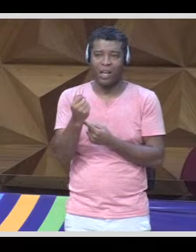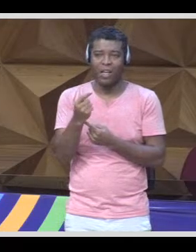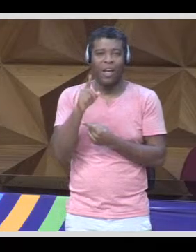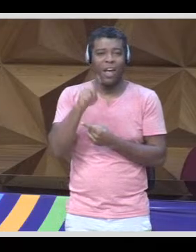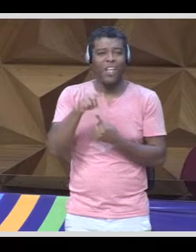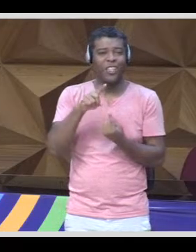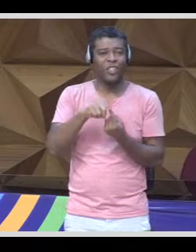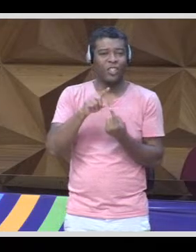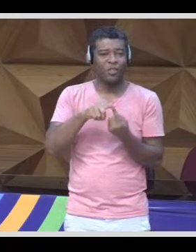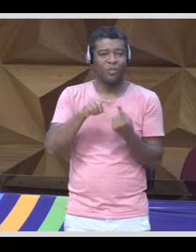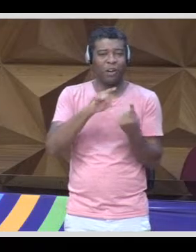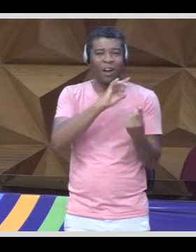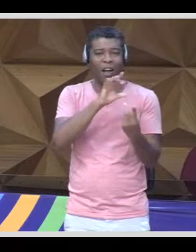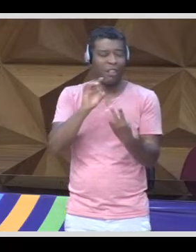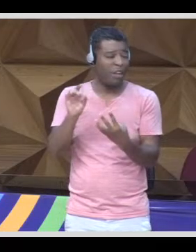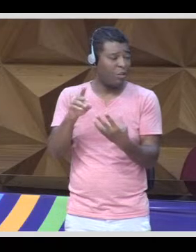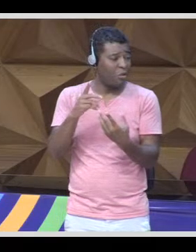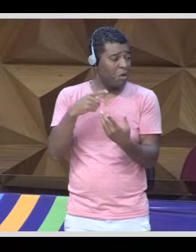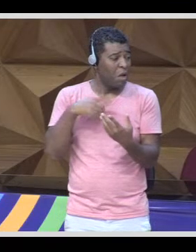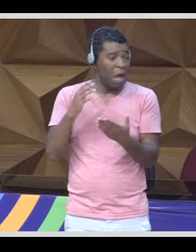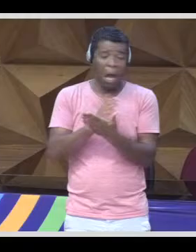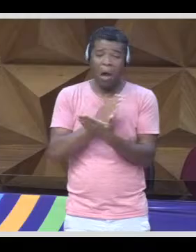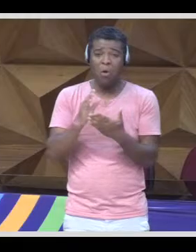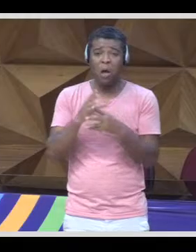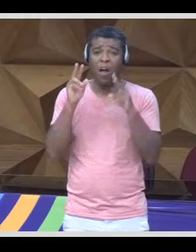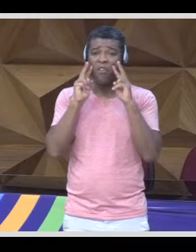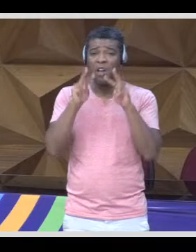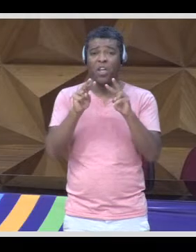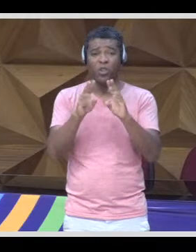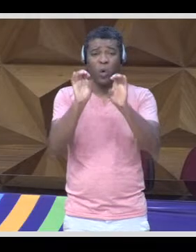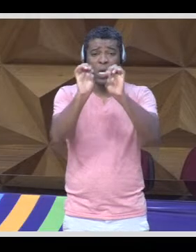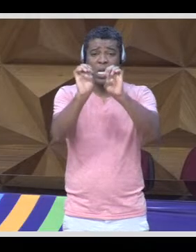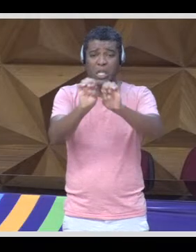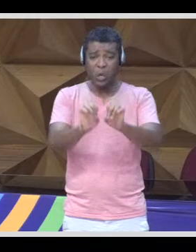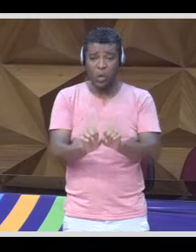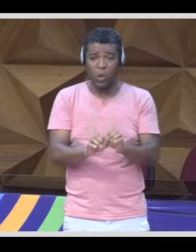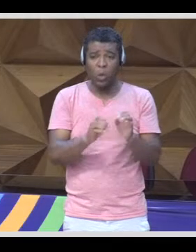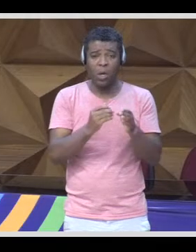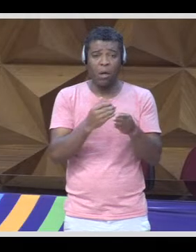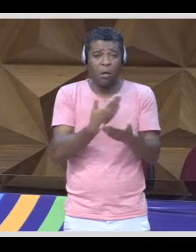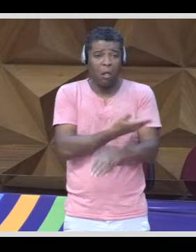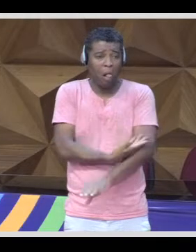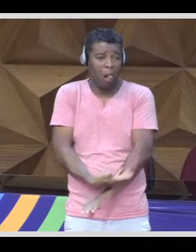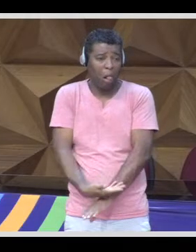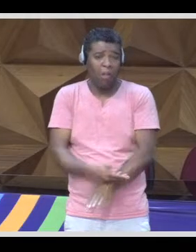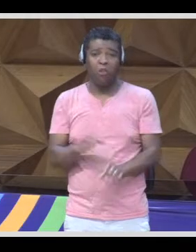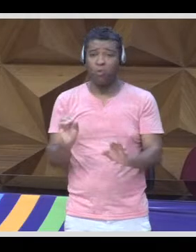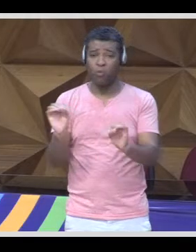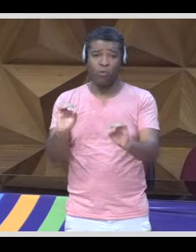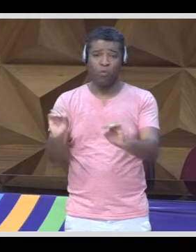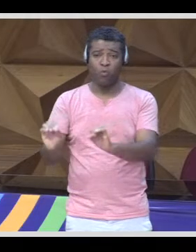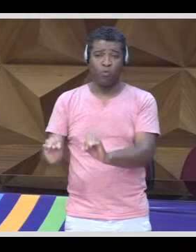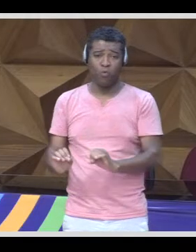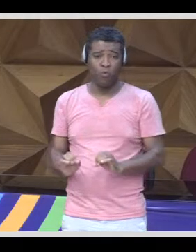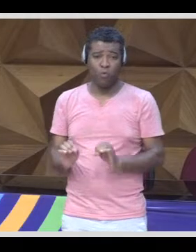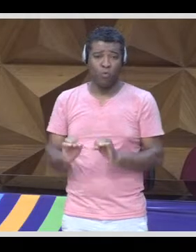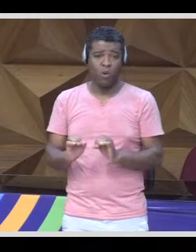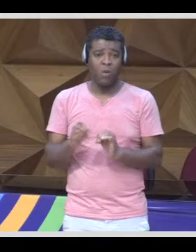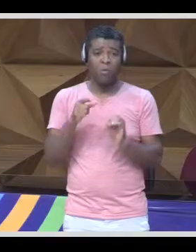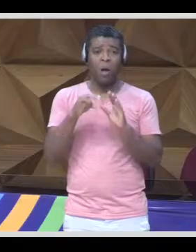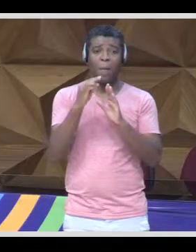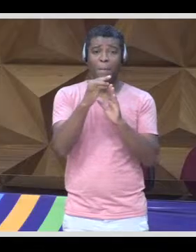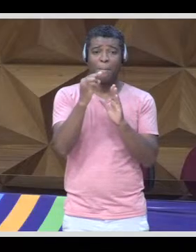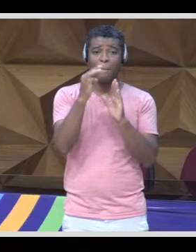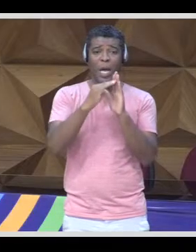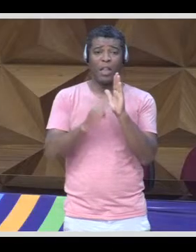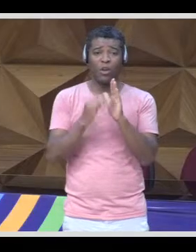backbone, because this method here has nothing to do with coordination, so you shouldn't use it. In this case, we found that a